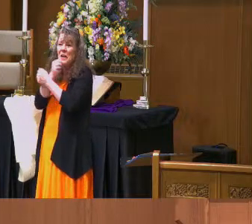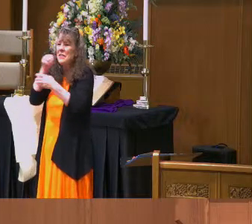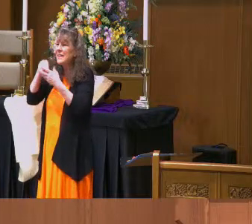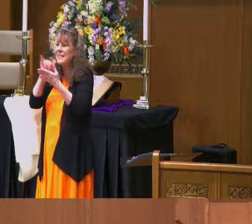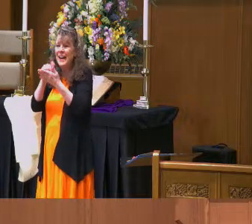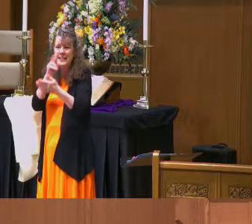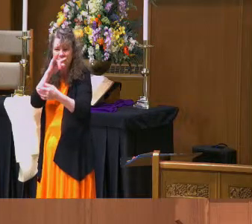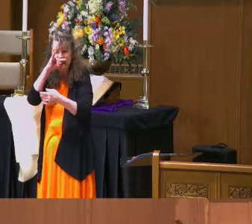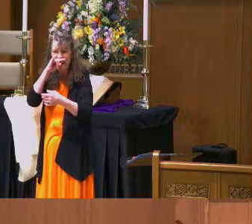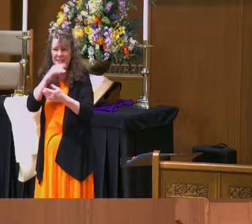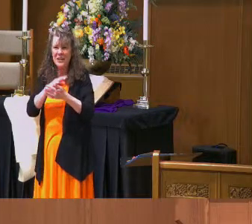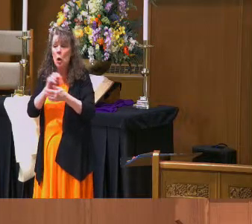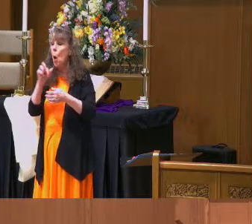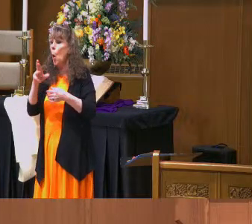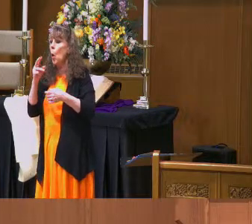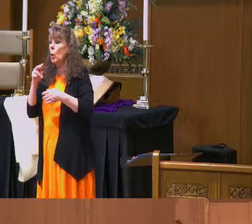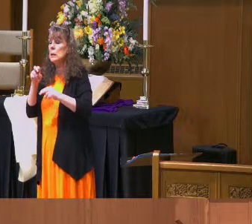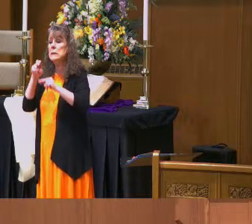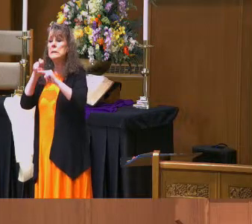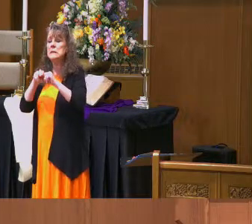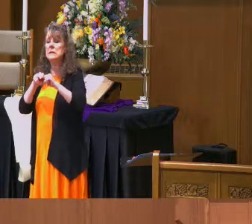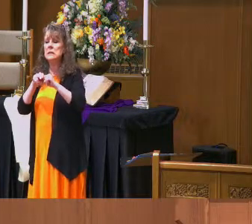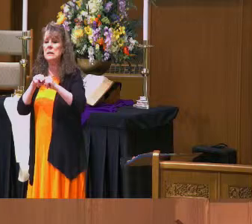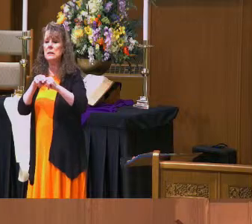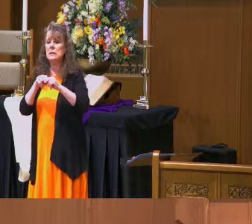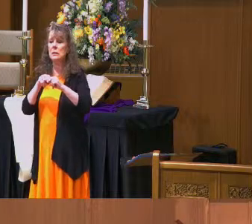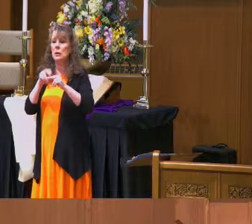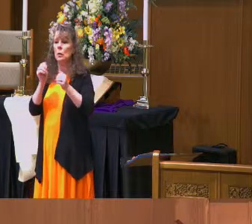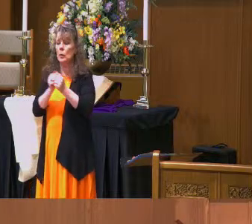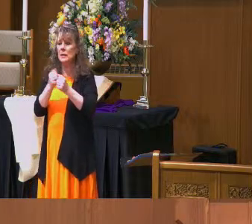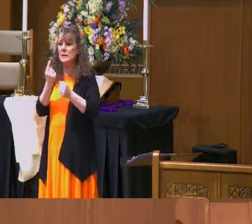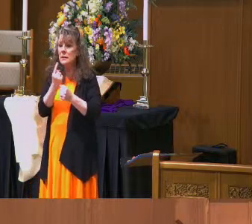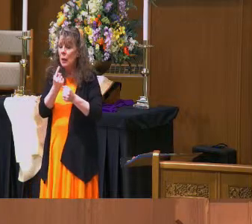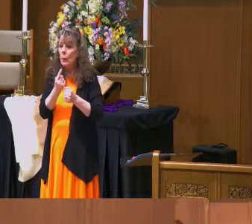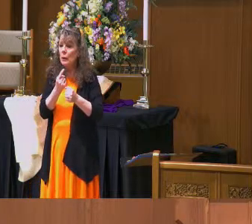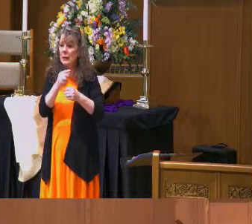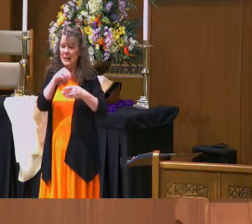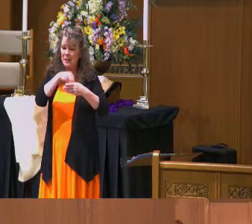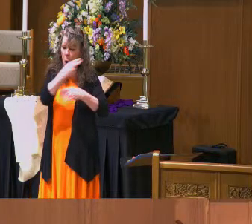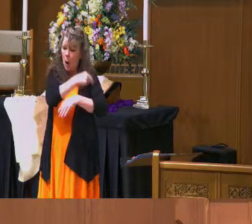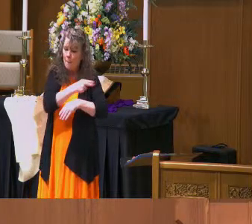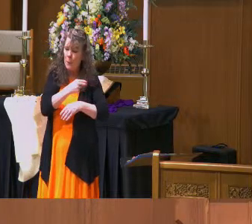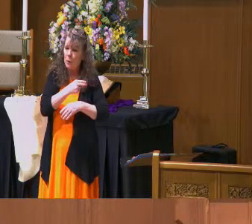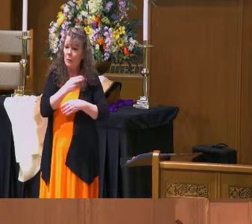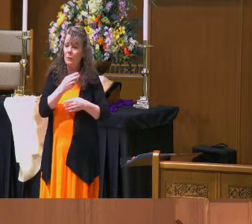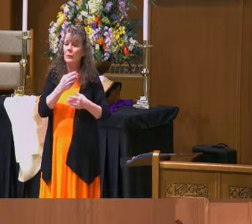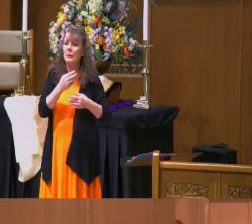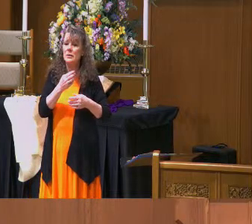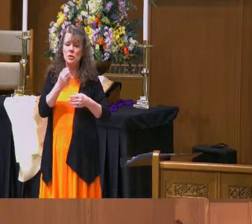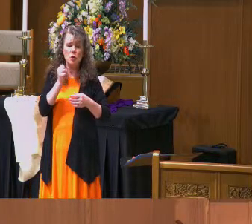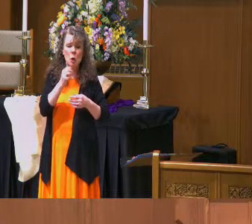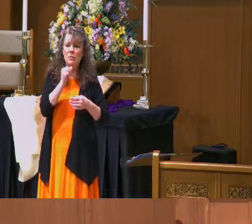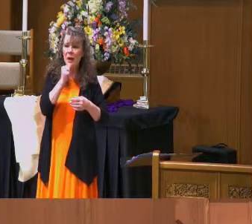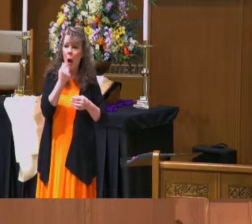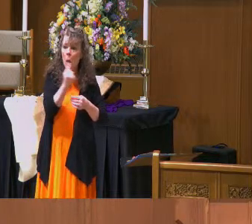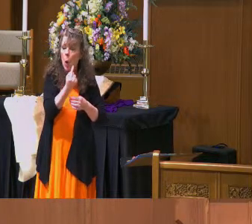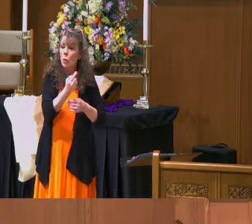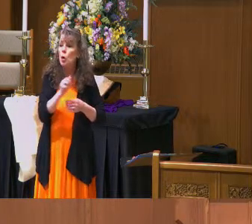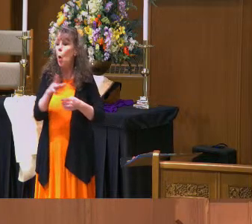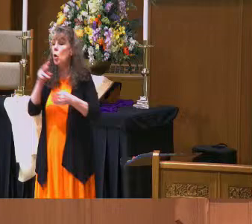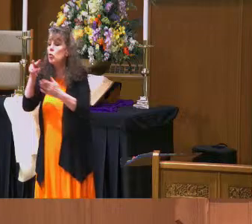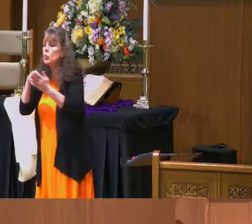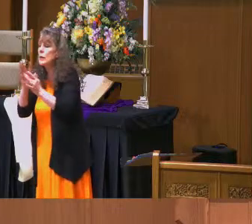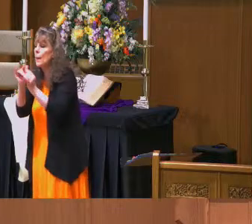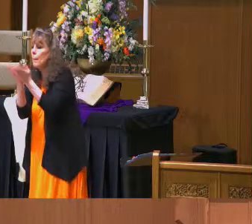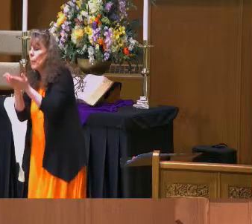kid. Or when you sit at the hospital with someone so they know they're not alone in their struggle. Or as you read a Bible passage